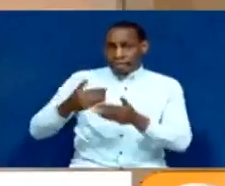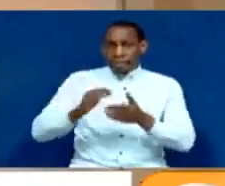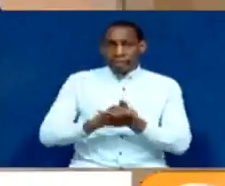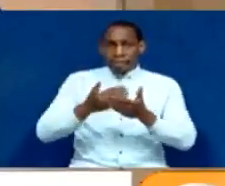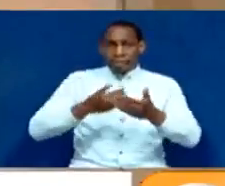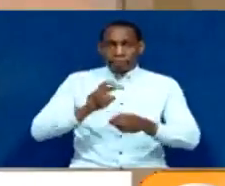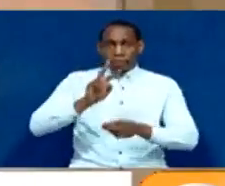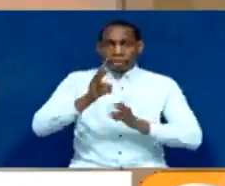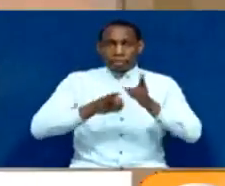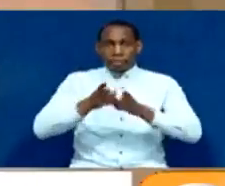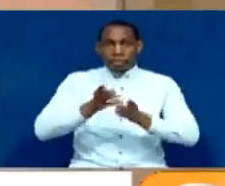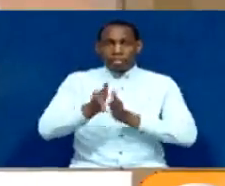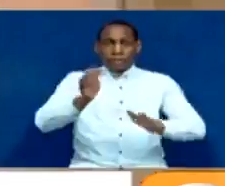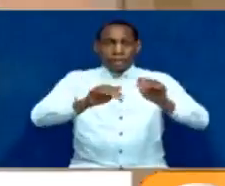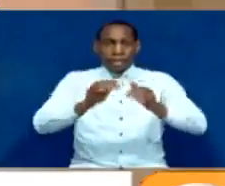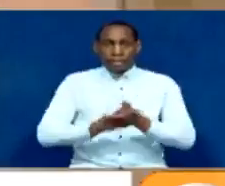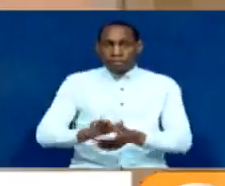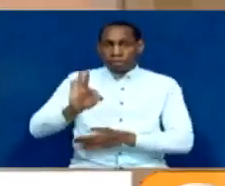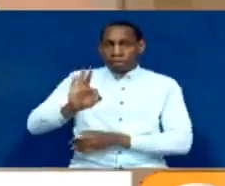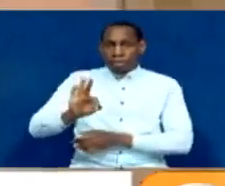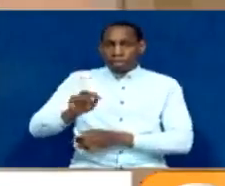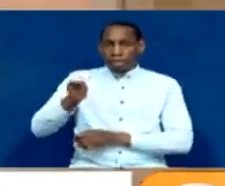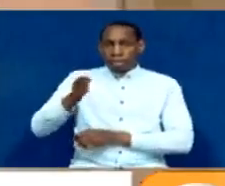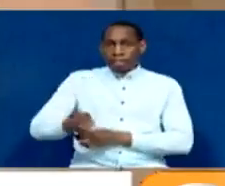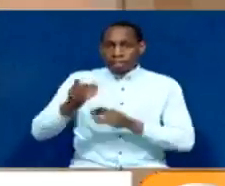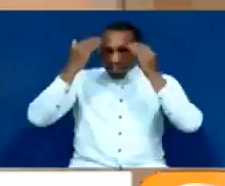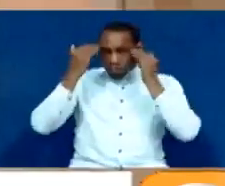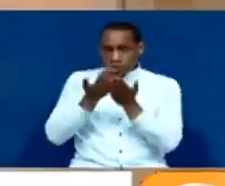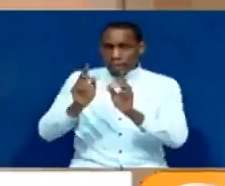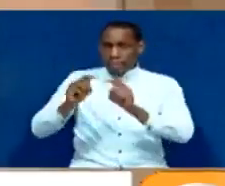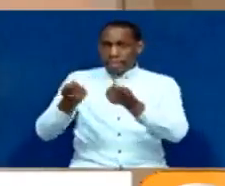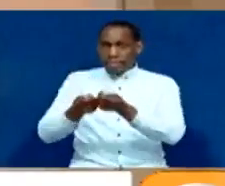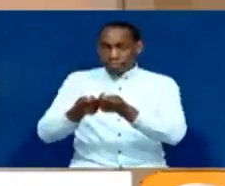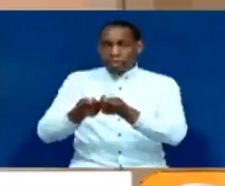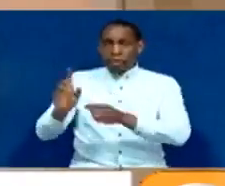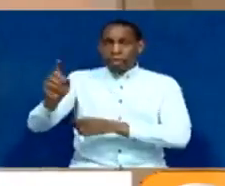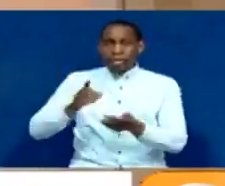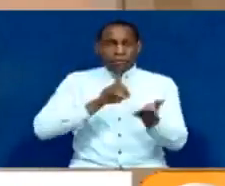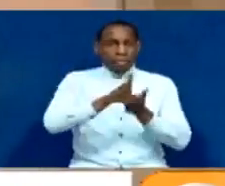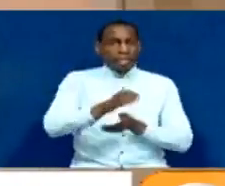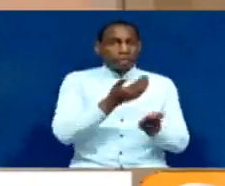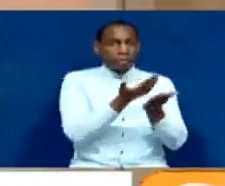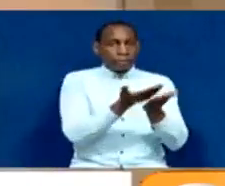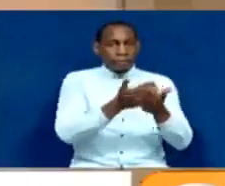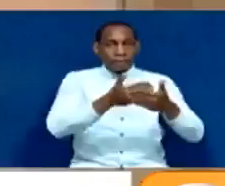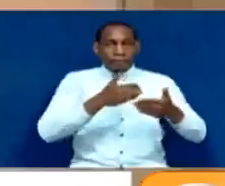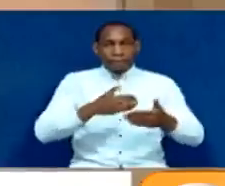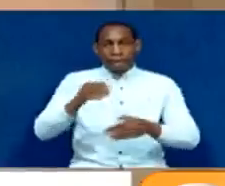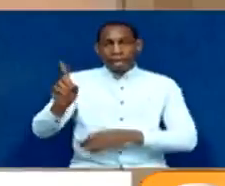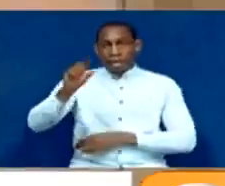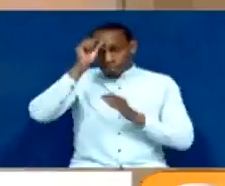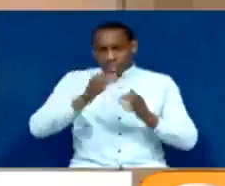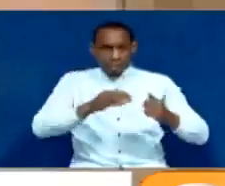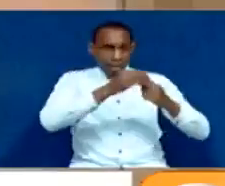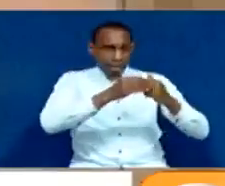the 2022 general election. A three-judge Court of Appeal bench sitting in Nairobi dismissed a petition by former Nairobi